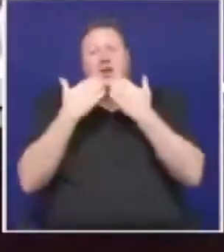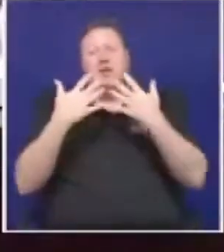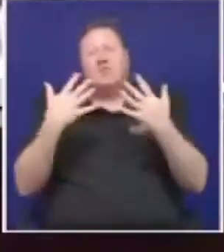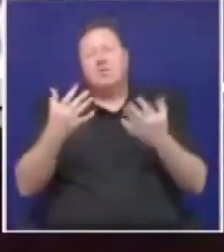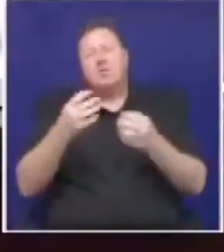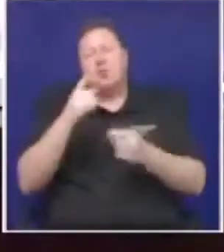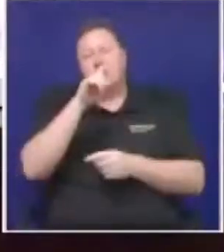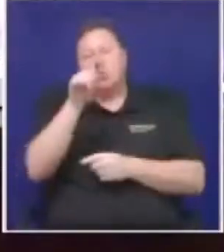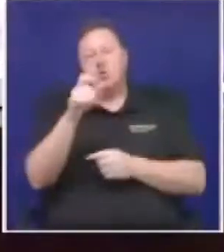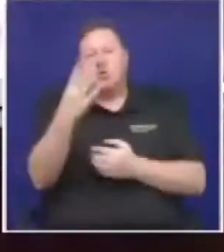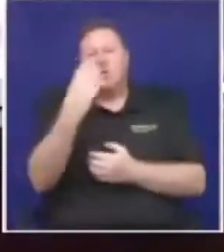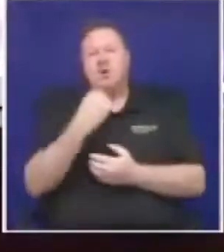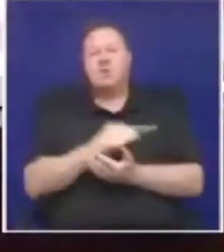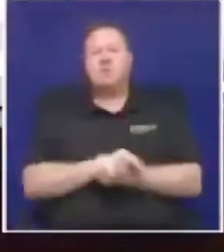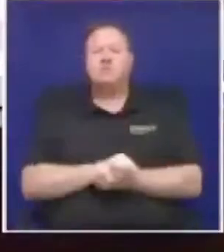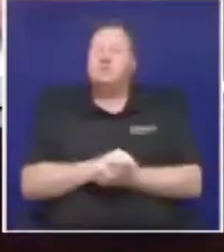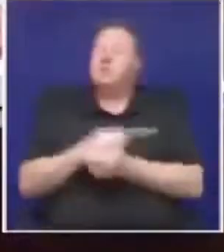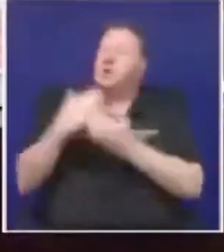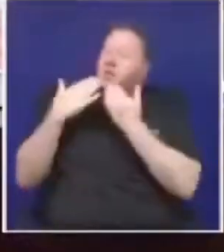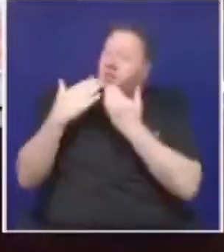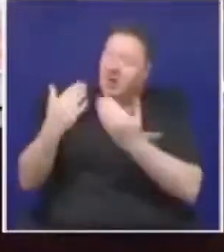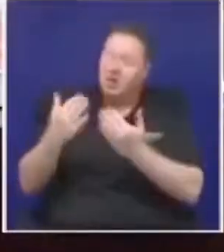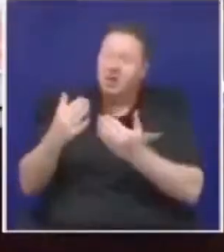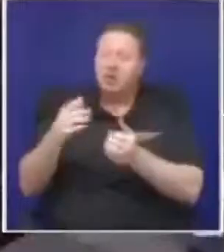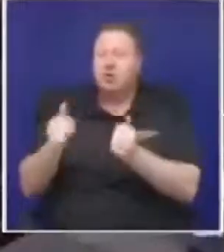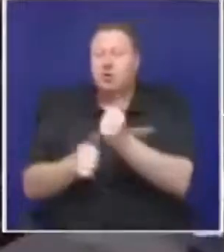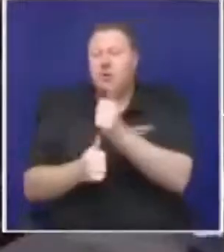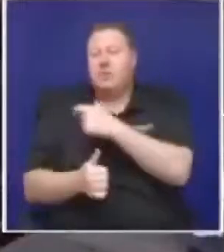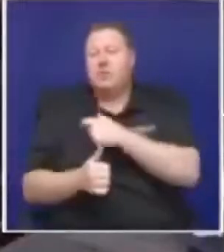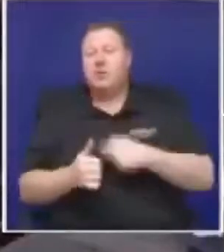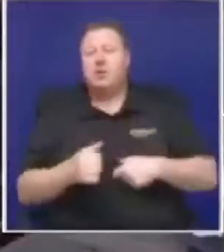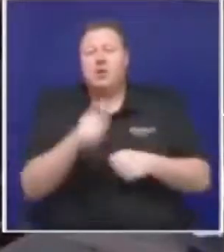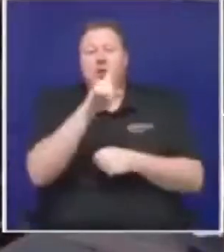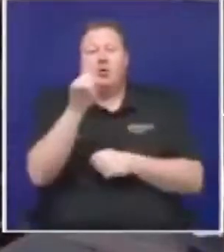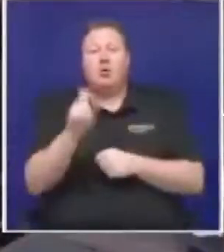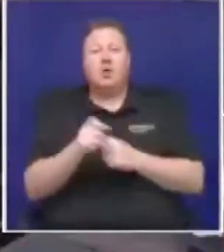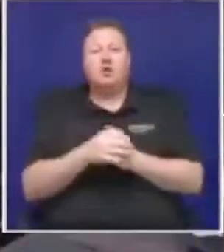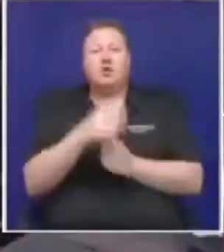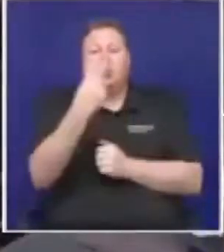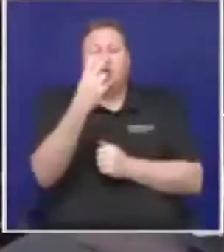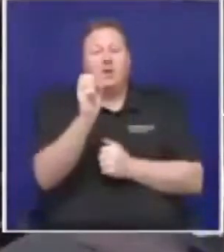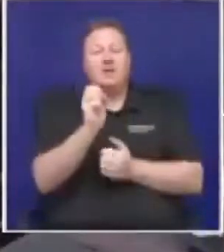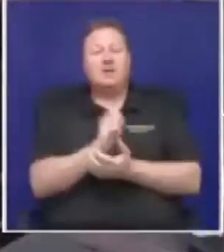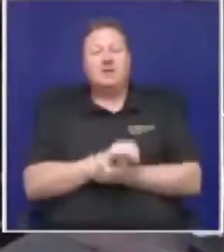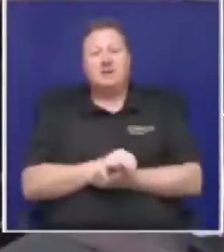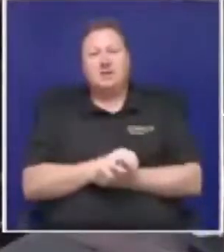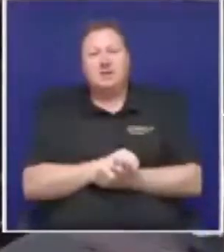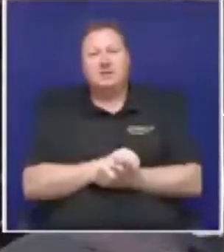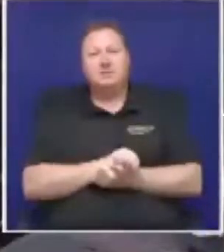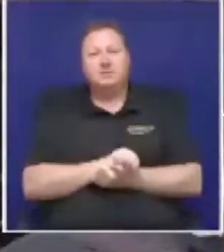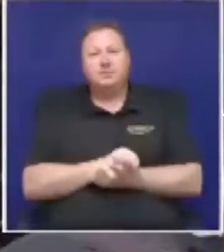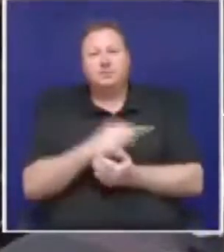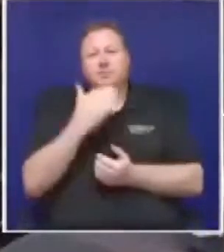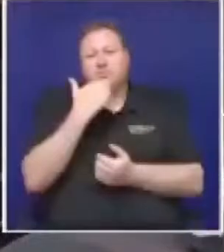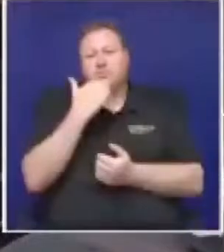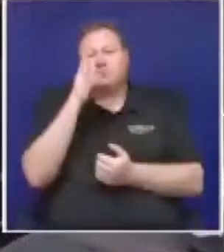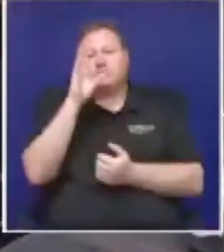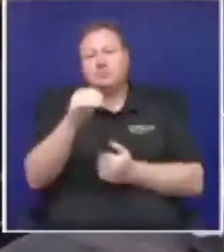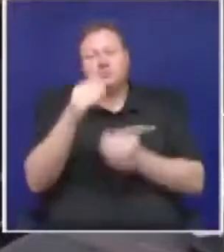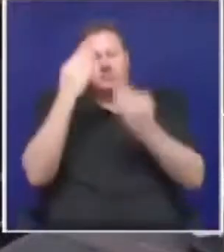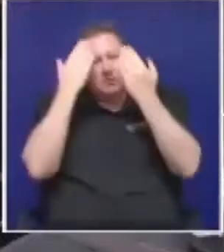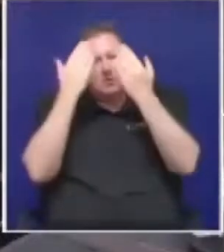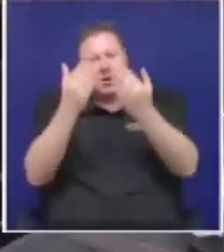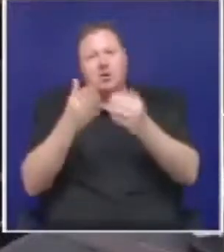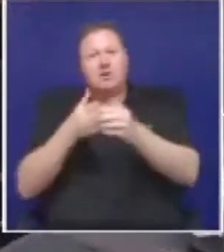question. Thank you very much, Deputy President. We now move to question 20, which has been asked by